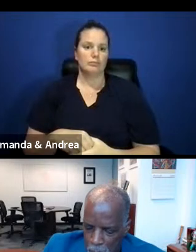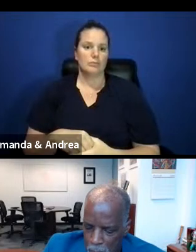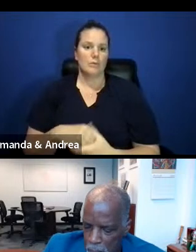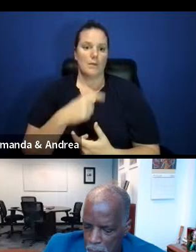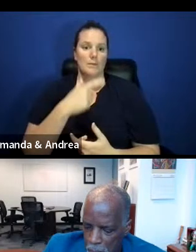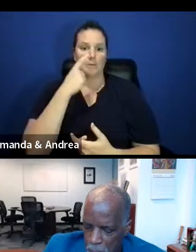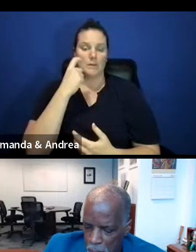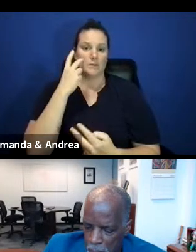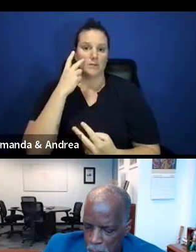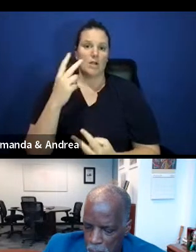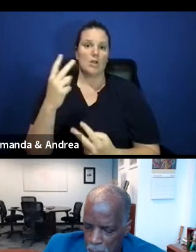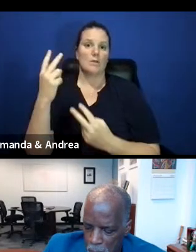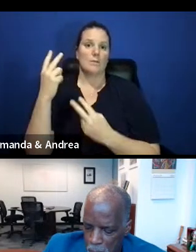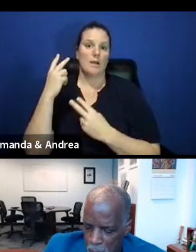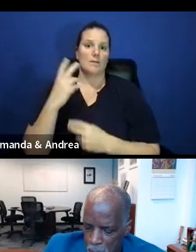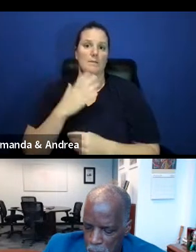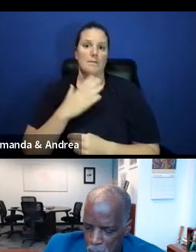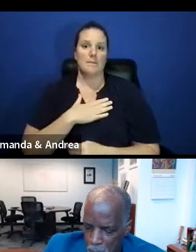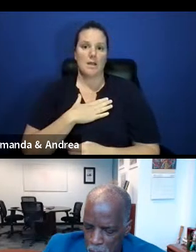back over my